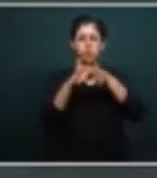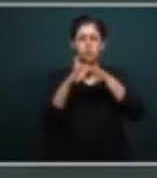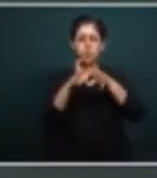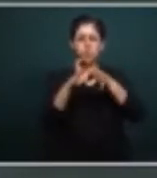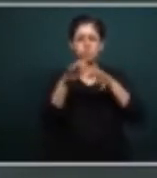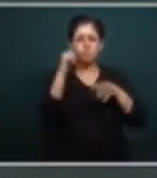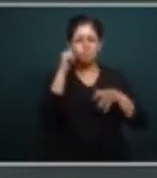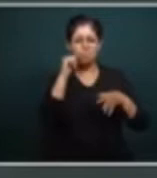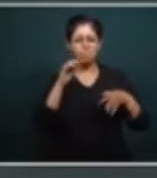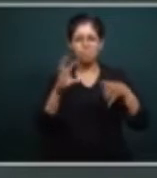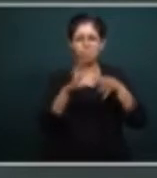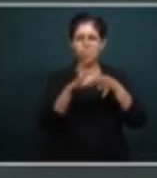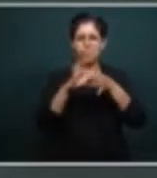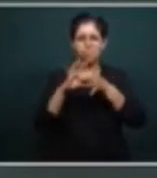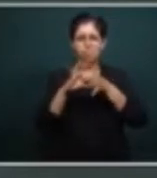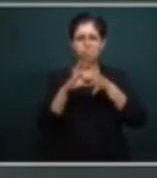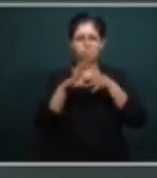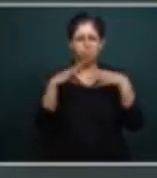We need to